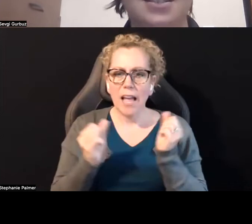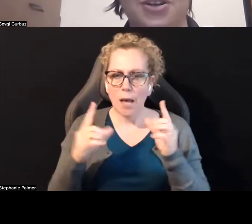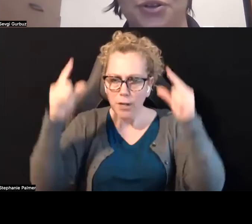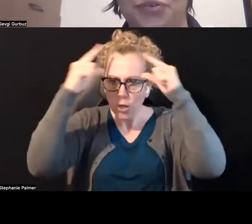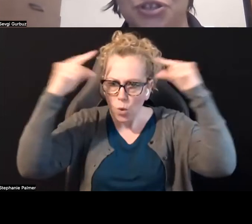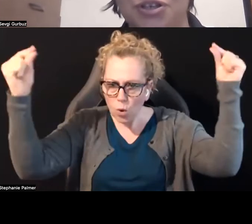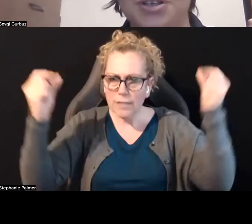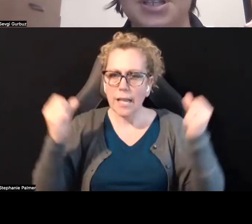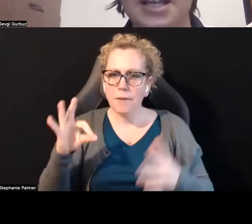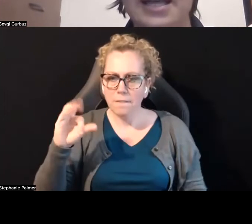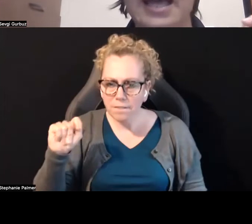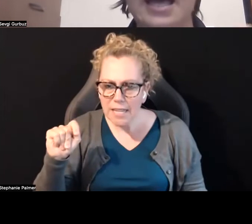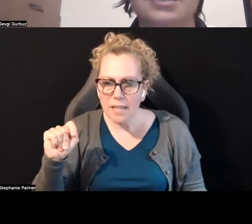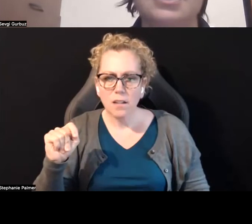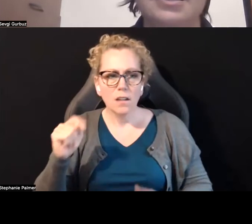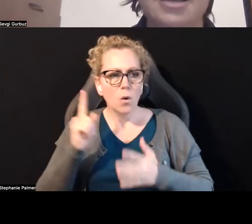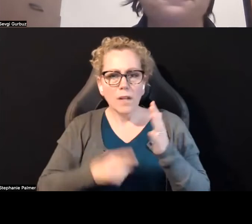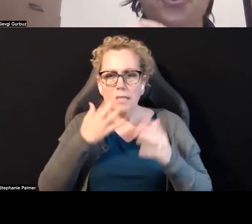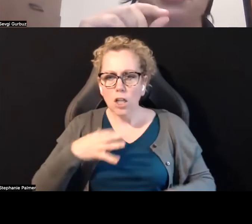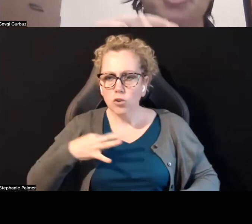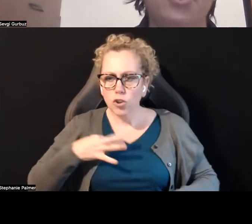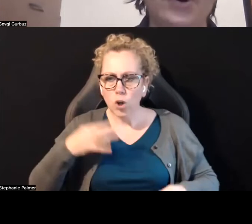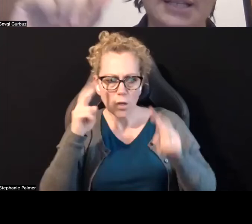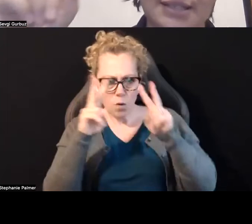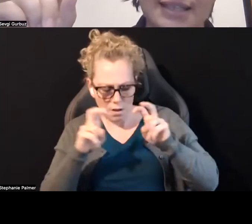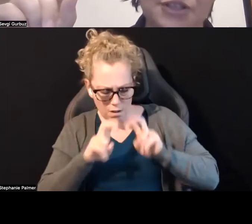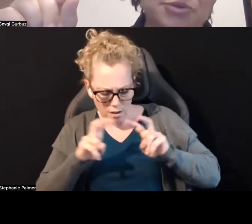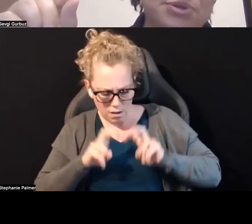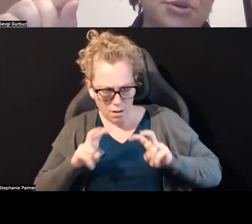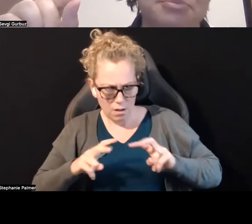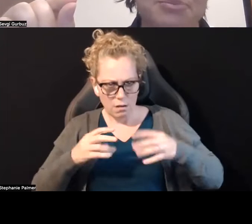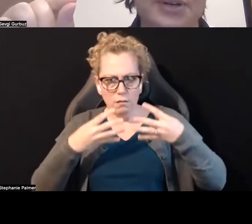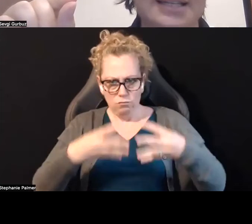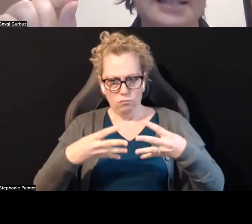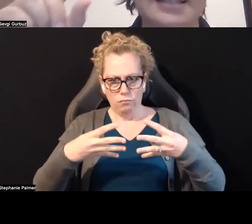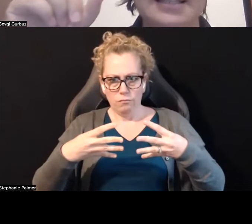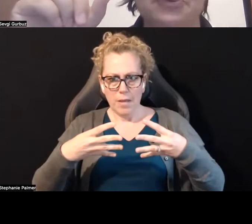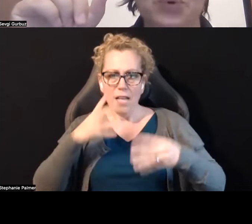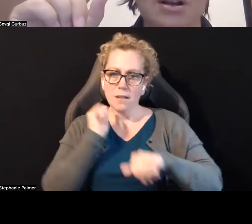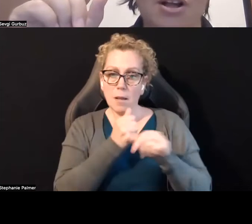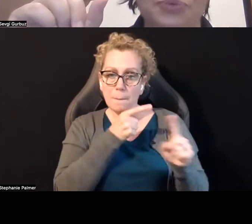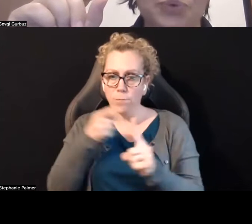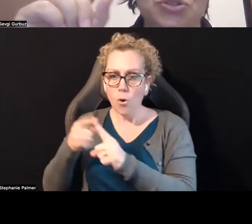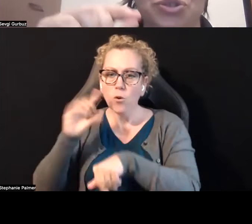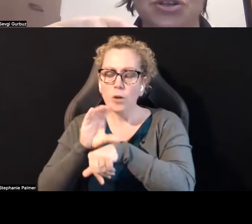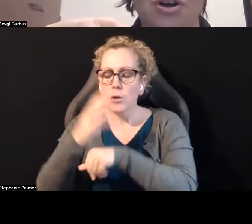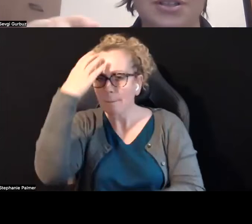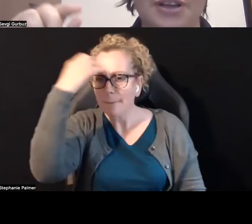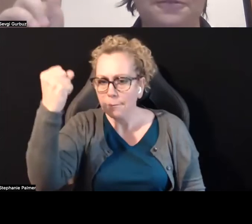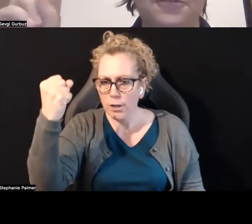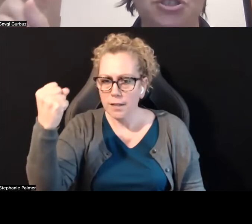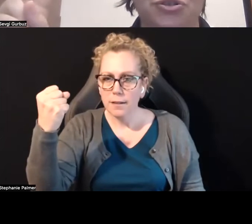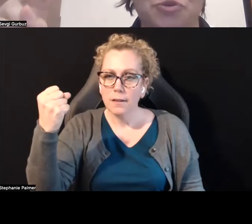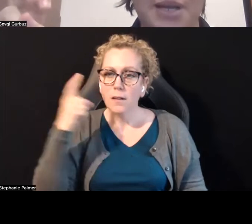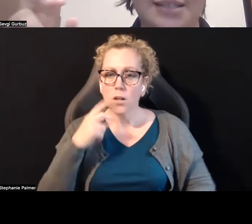of feet, the color of the shirt, and that forms a point in the computer's memory, what is usually